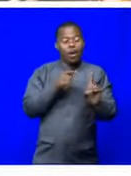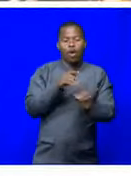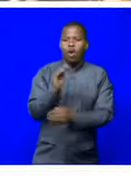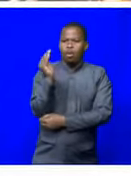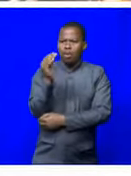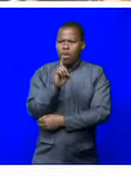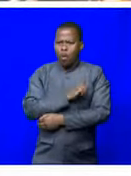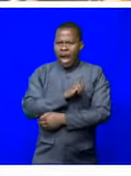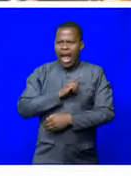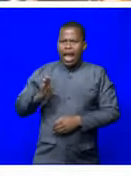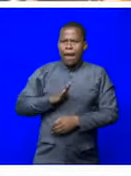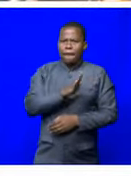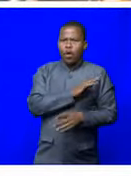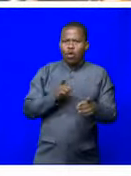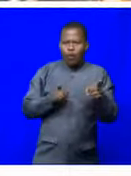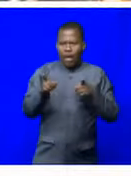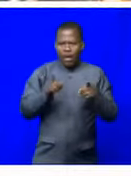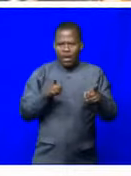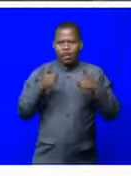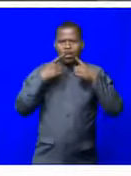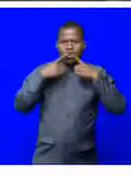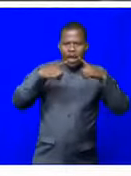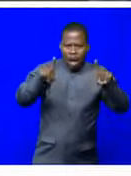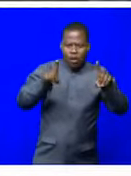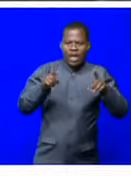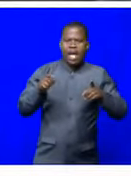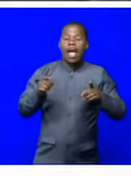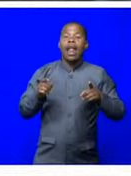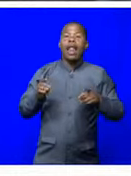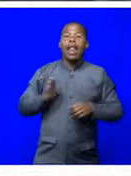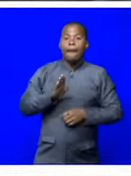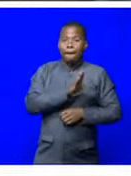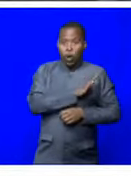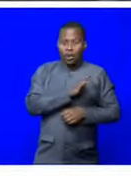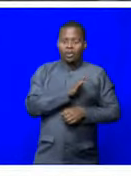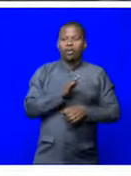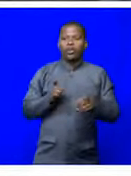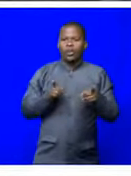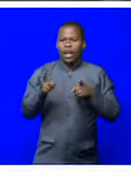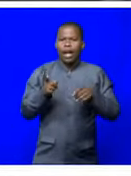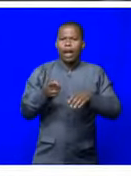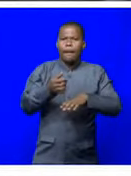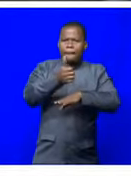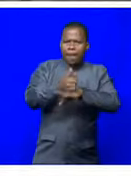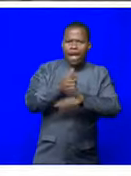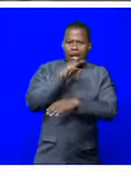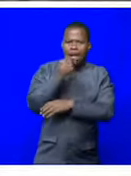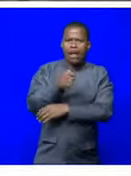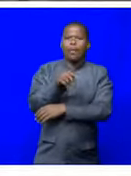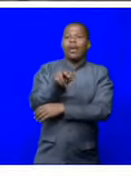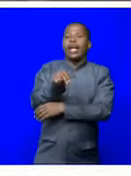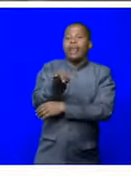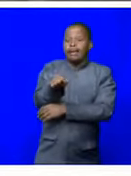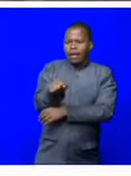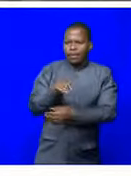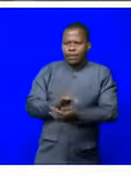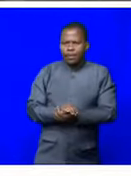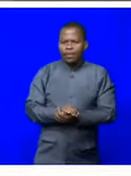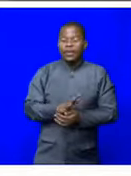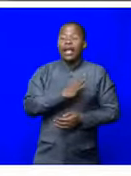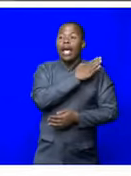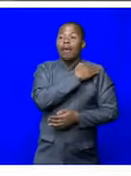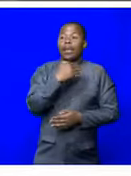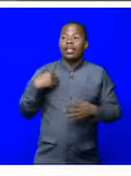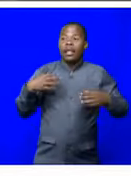kutawuba ngumduduzi Gina. Indvuna iltiko letisebenti nenhlala kahle yato phila Buthelezi